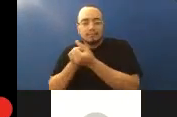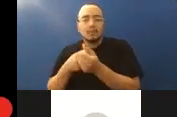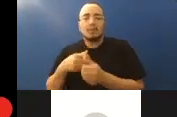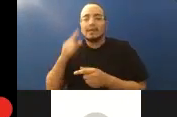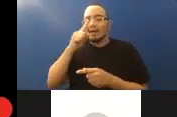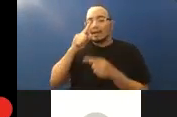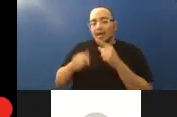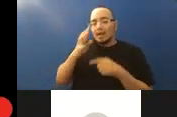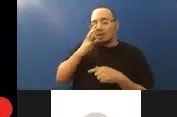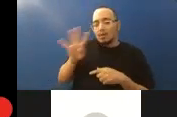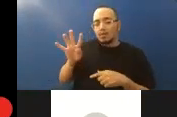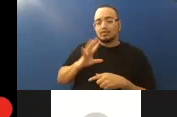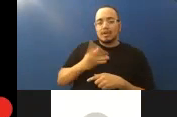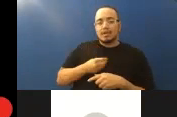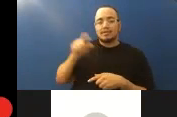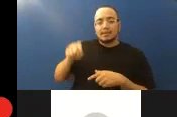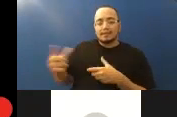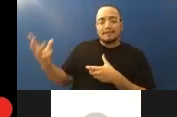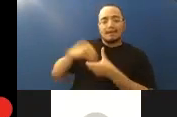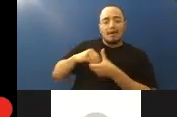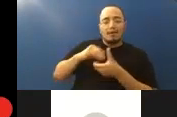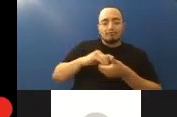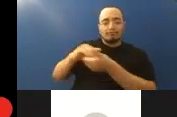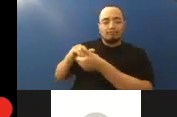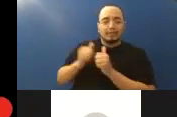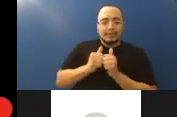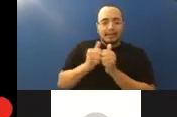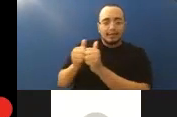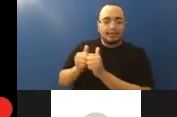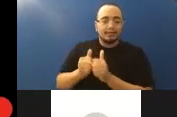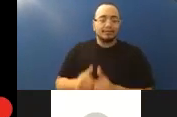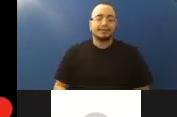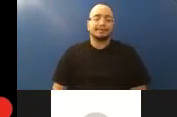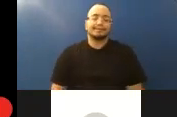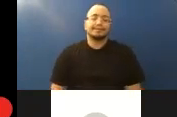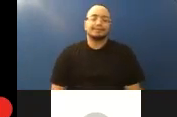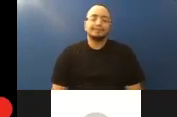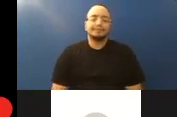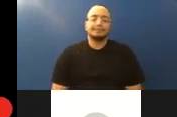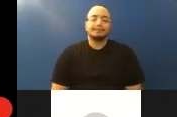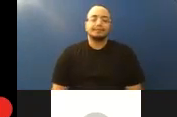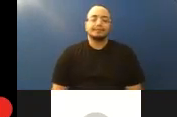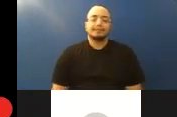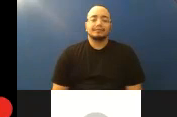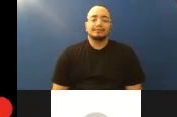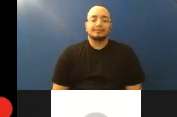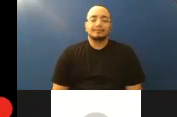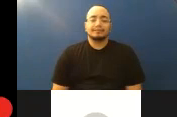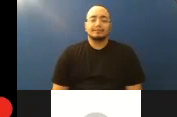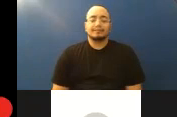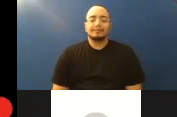movement. That's all I had to say when it came to that. That's right. I was just having this